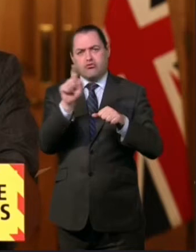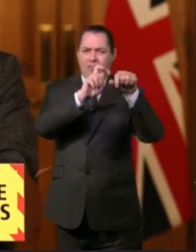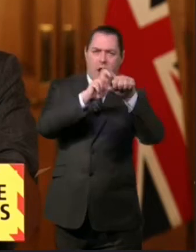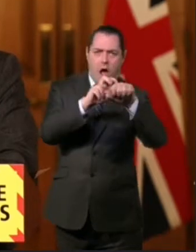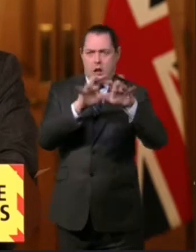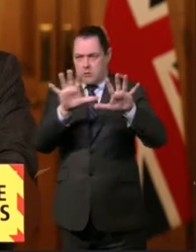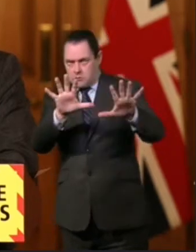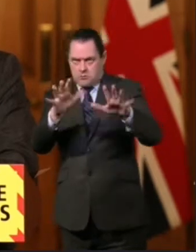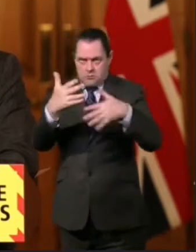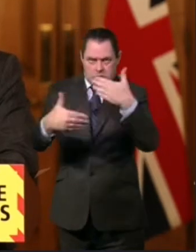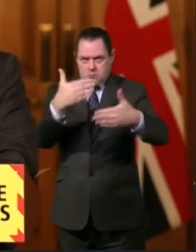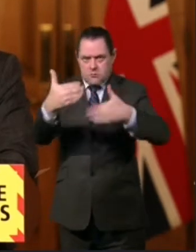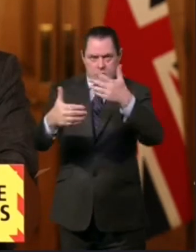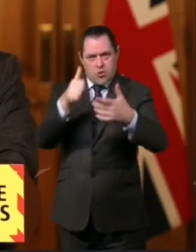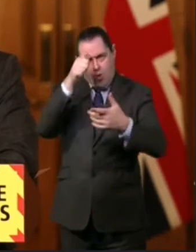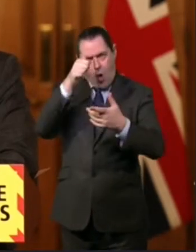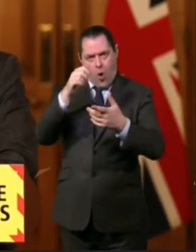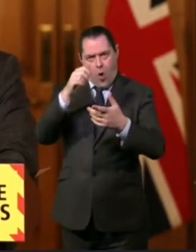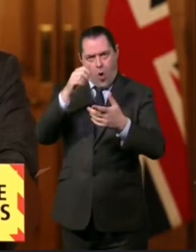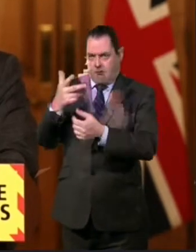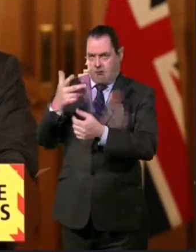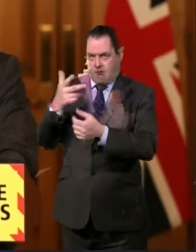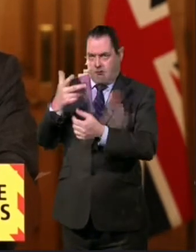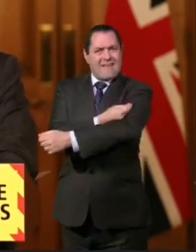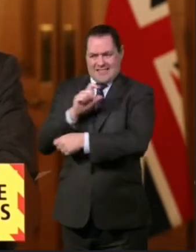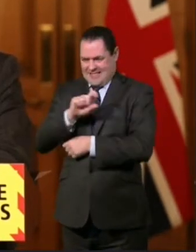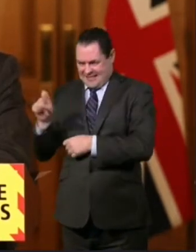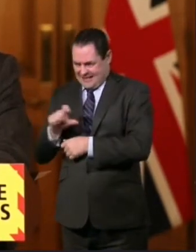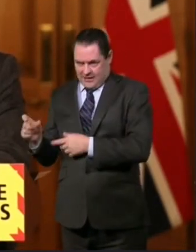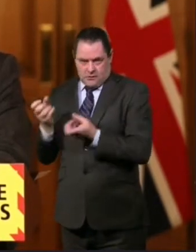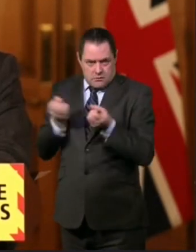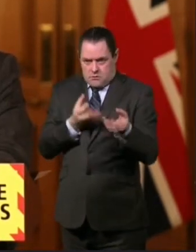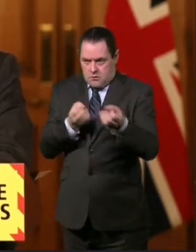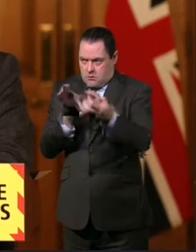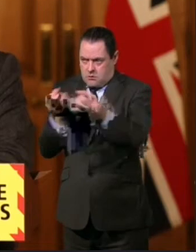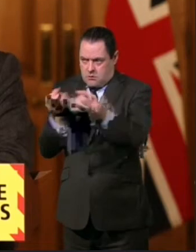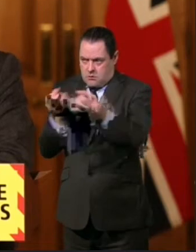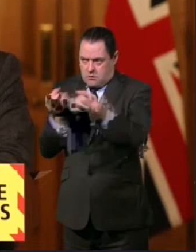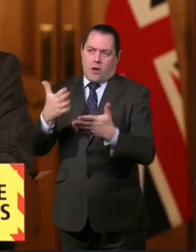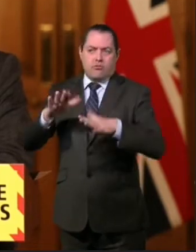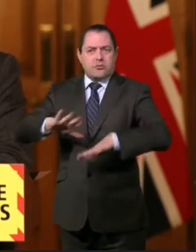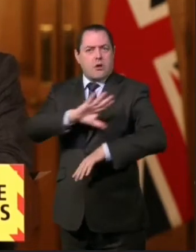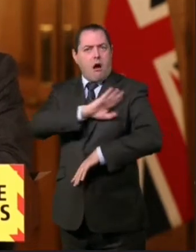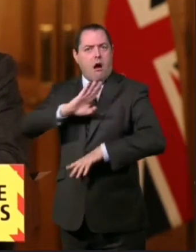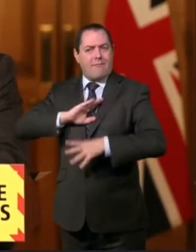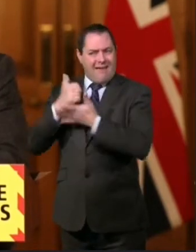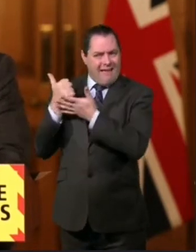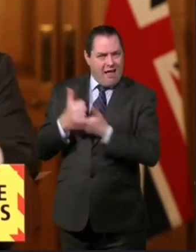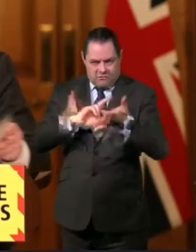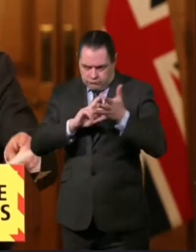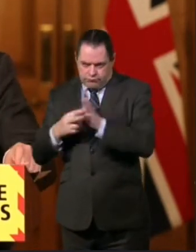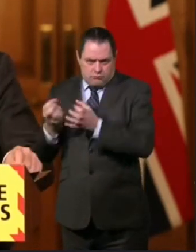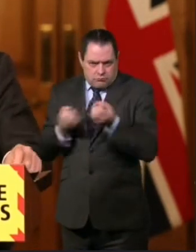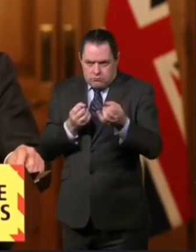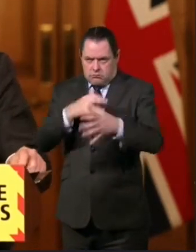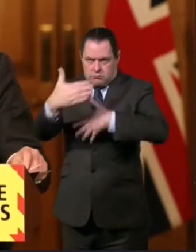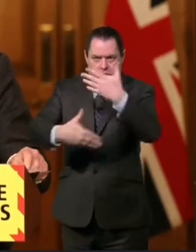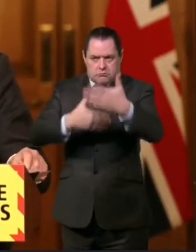grateful for the logistical skill of the British Army. There is much more to do, and the